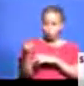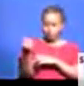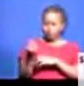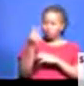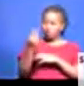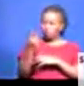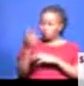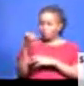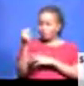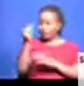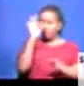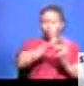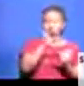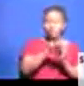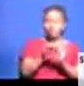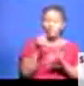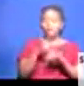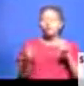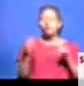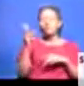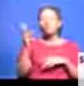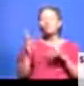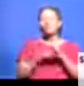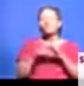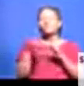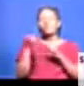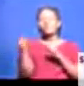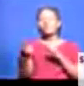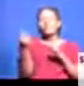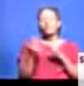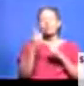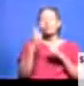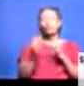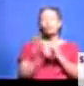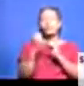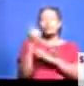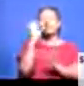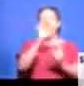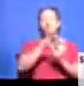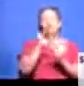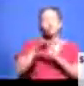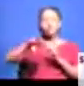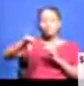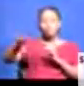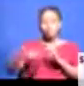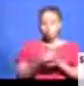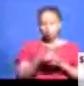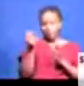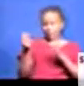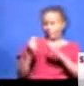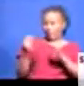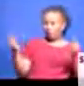28,225 votes out of the 46,200 cast votes in the constituency. His UDA opponent, Simon